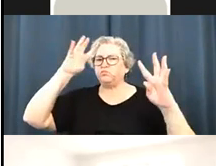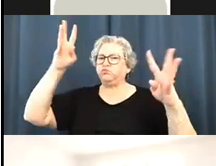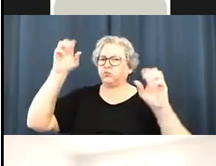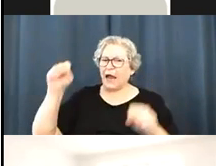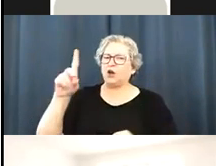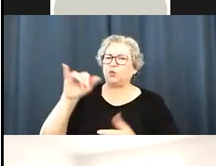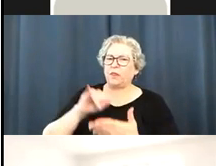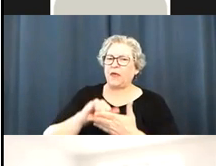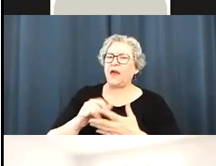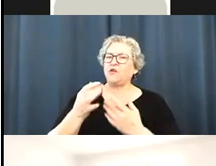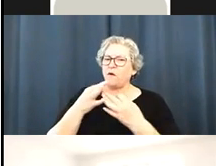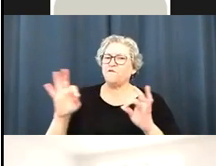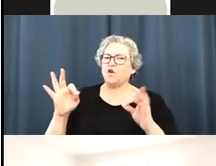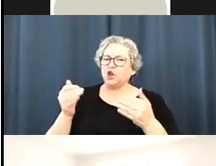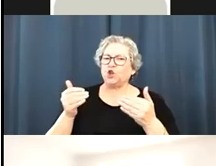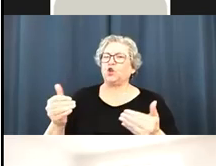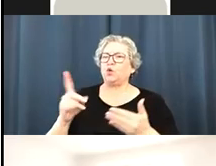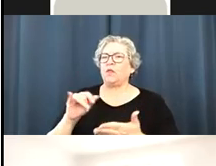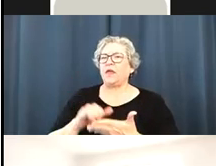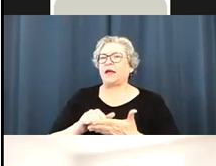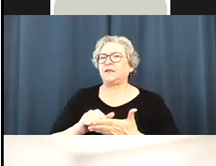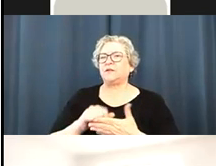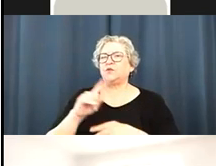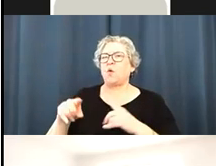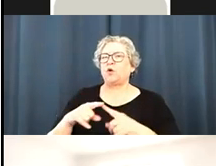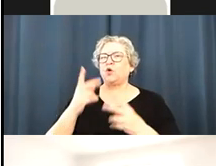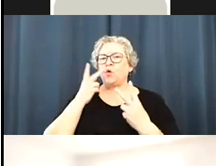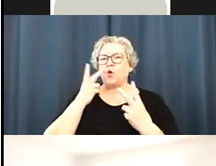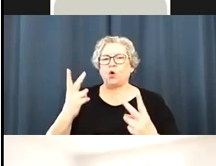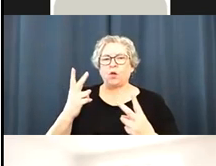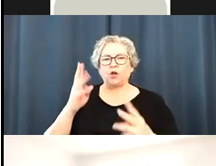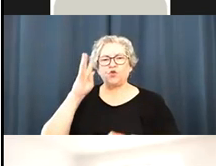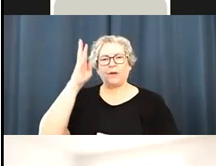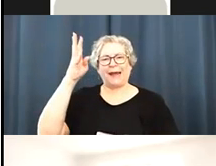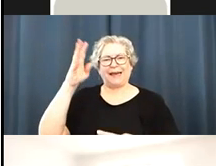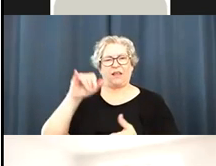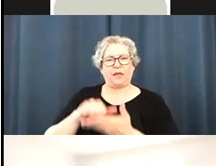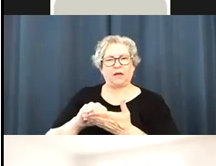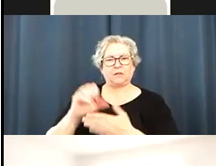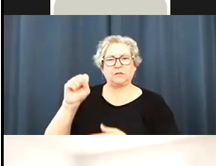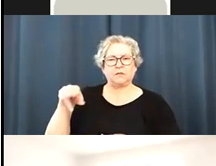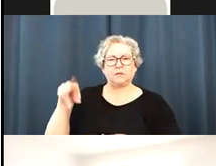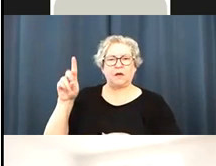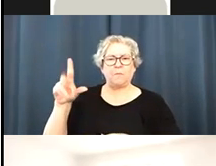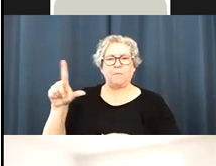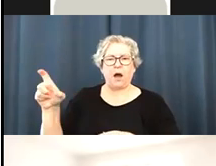and you're free to do that. And so when you're looking at creating a sandbox,